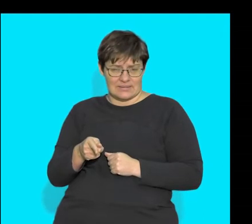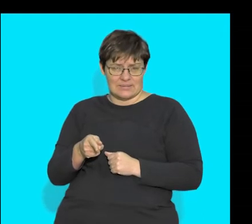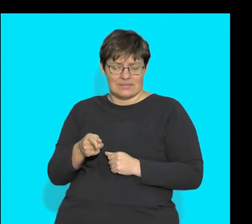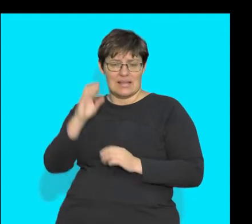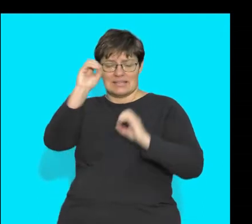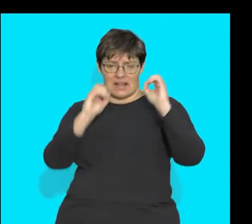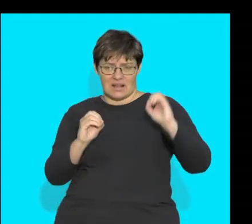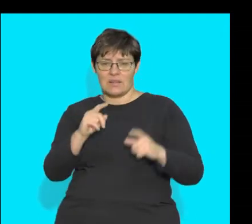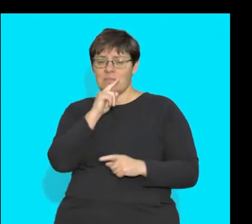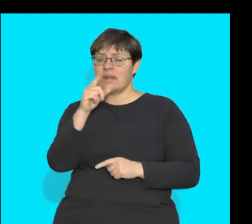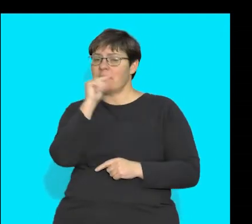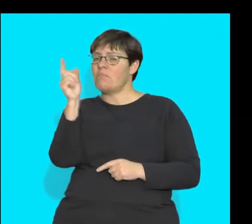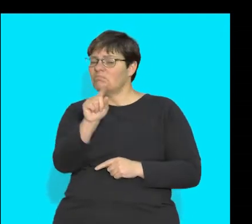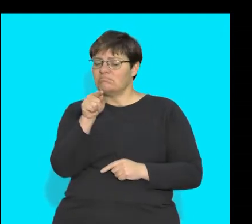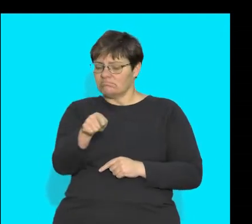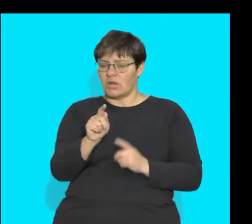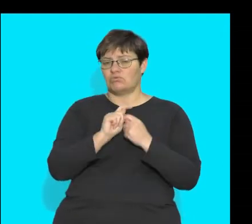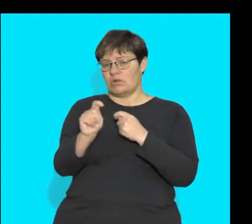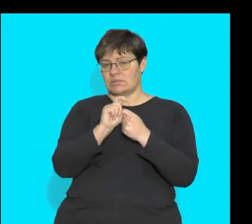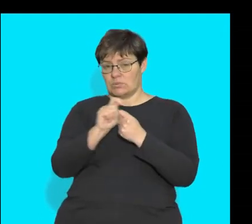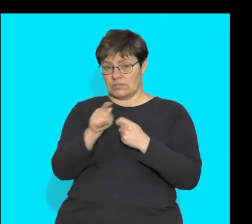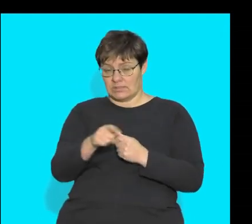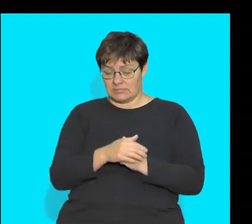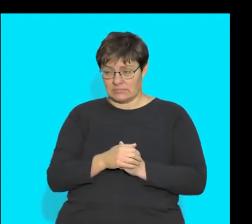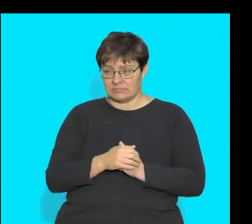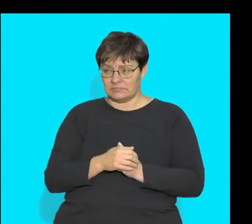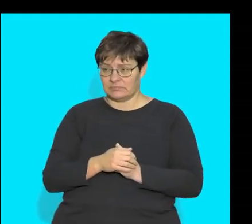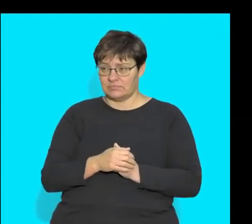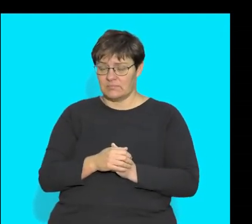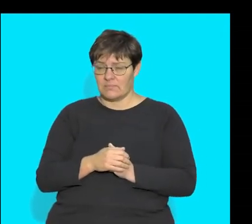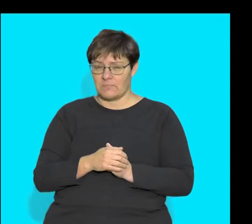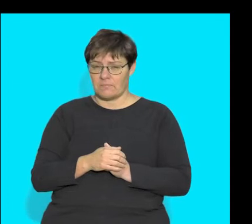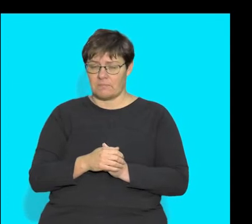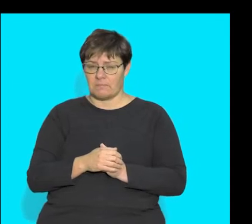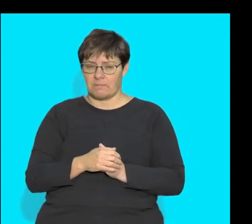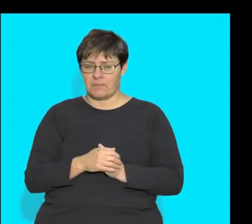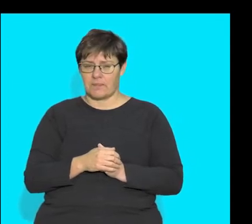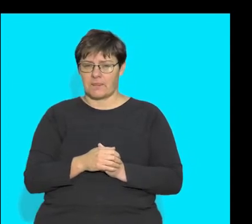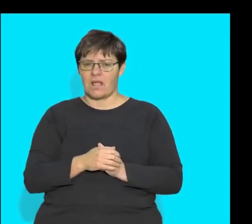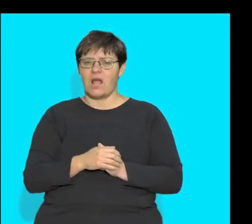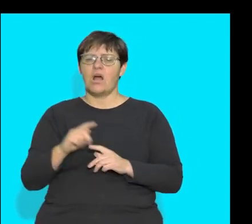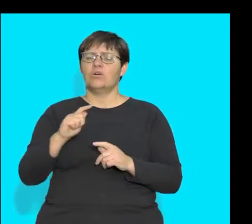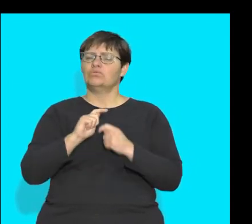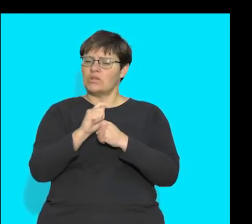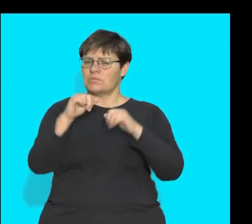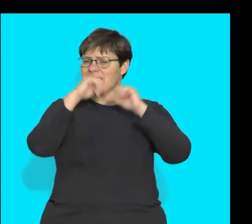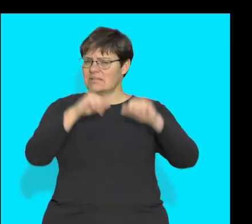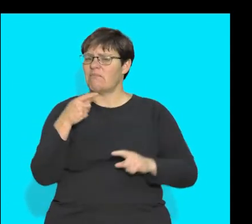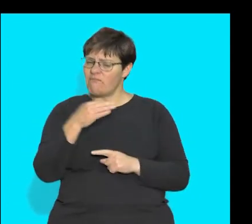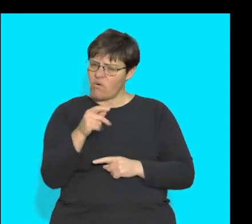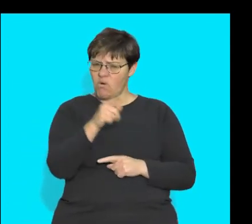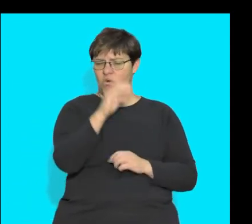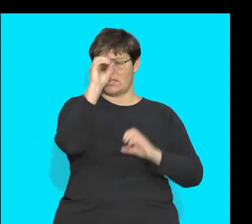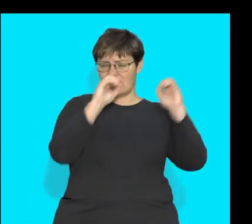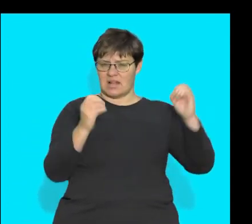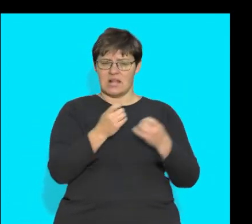this, guys, is a transport. All right? It's a transport system for the cell.